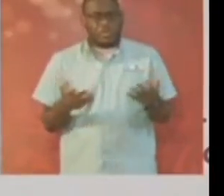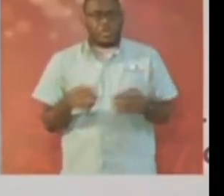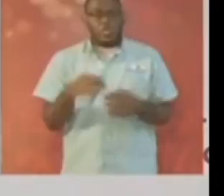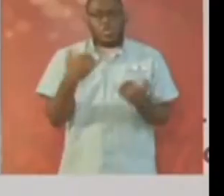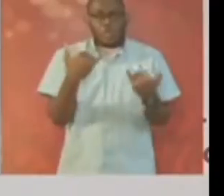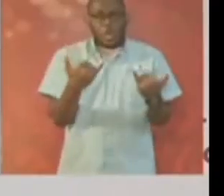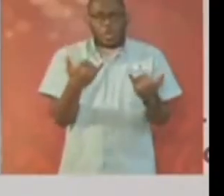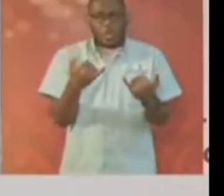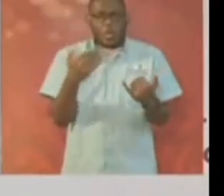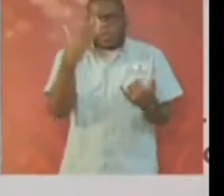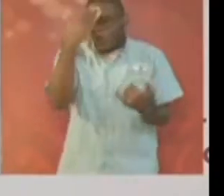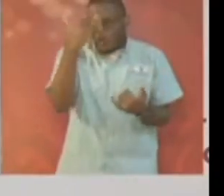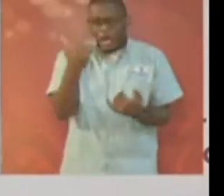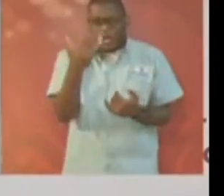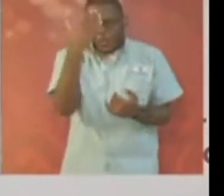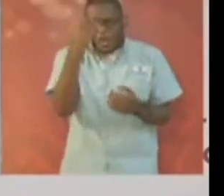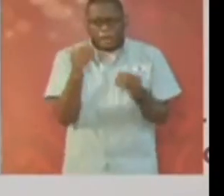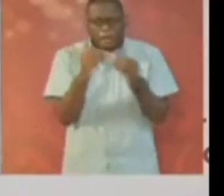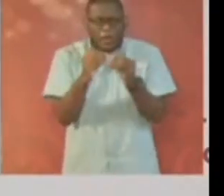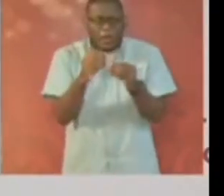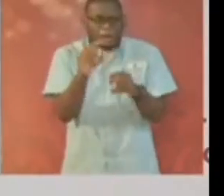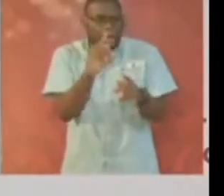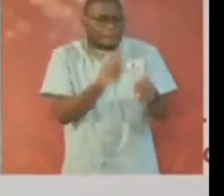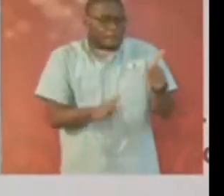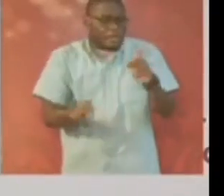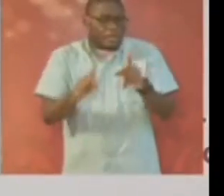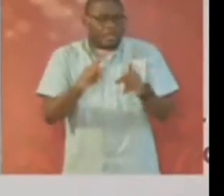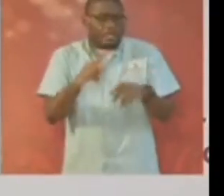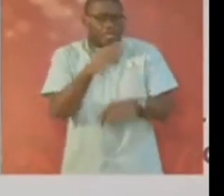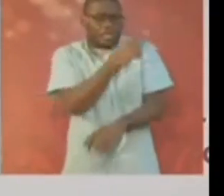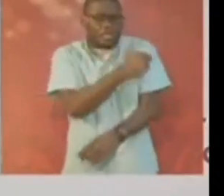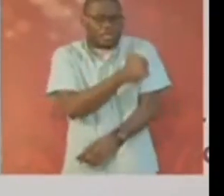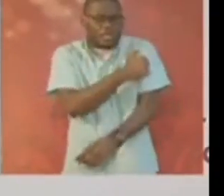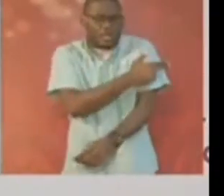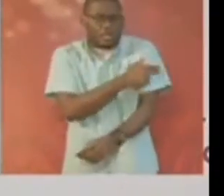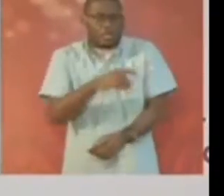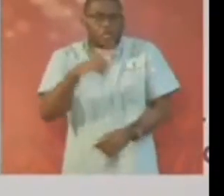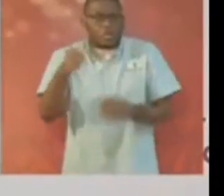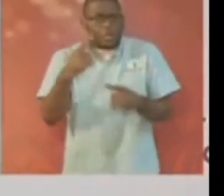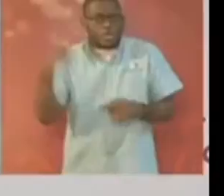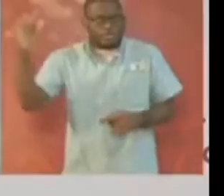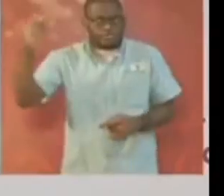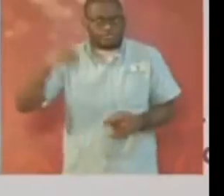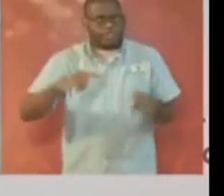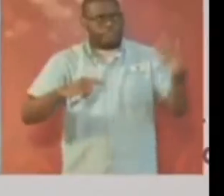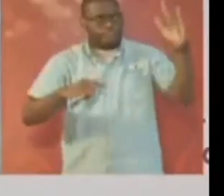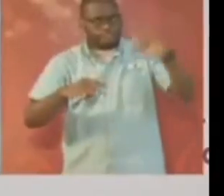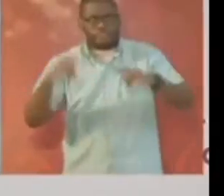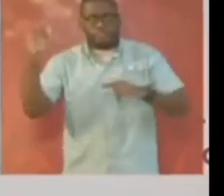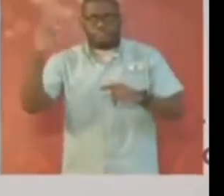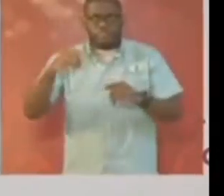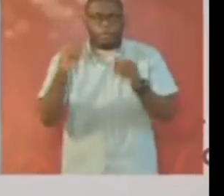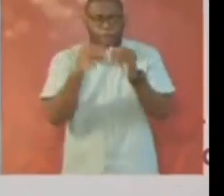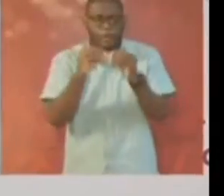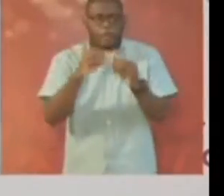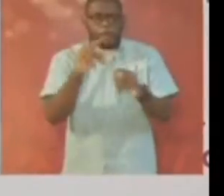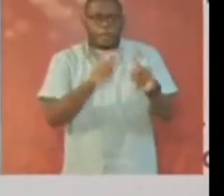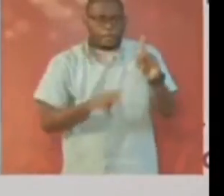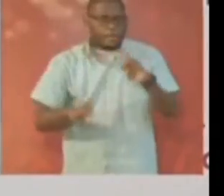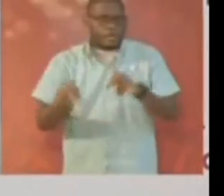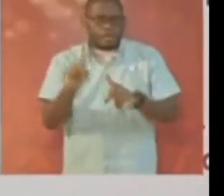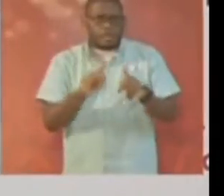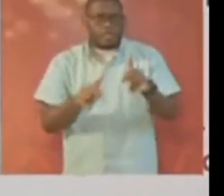increased numbers when there is a repatriation flight. The 26% upper value really represented a week when we had